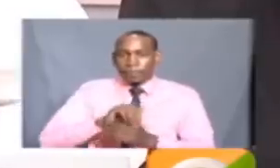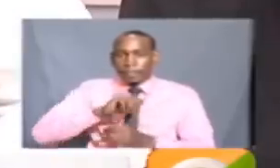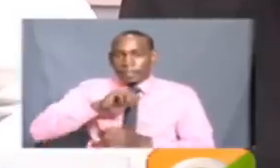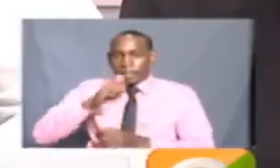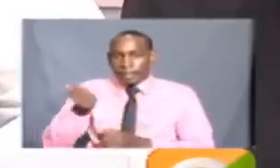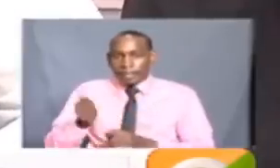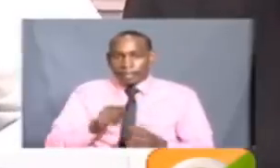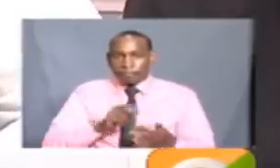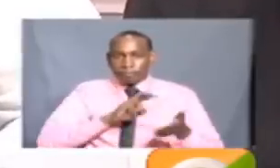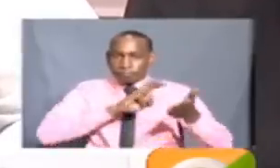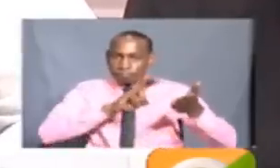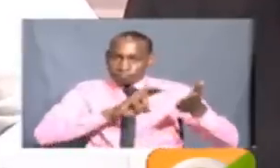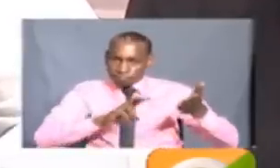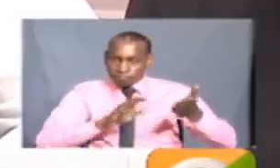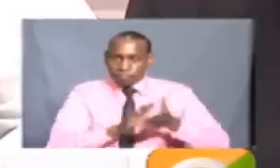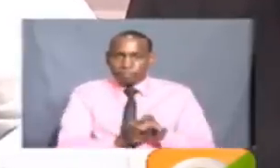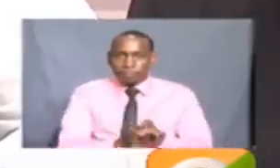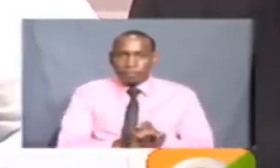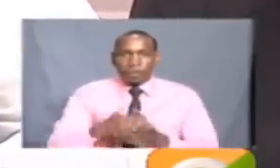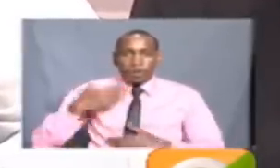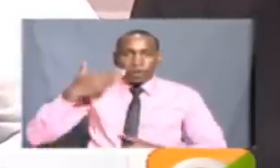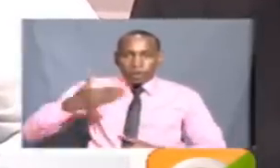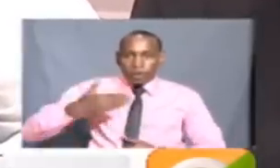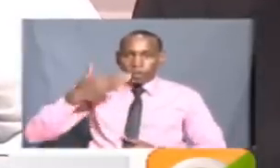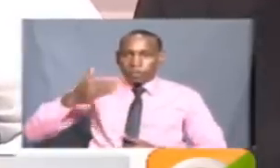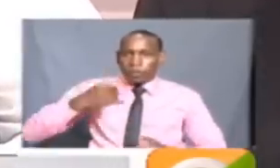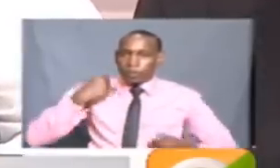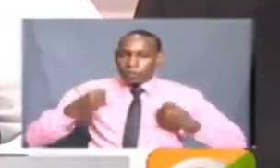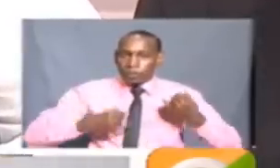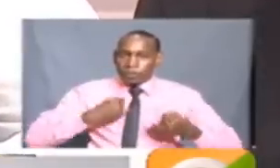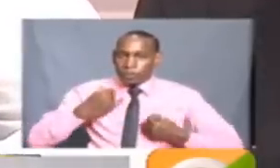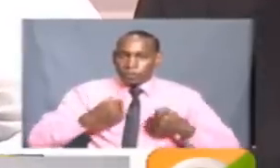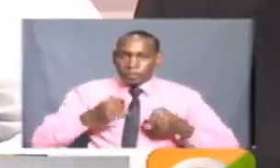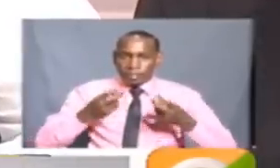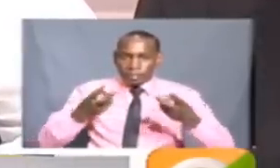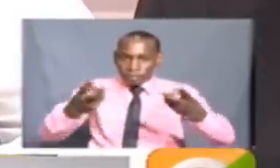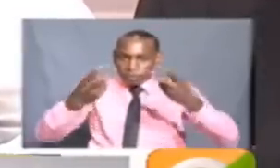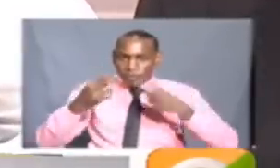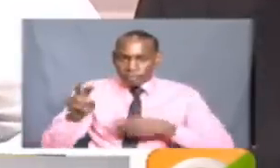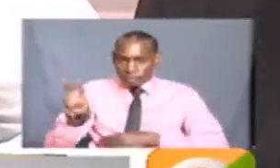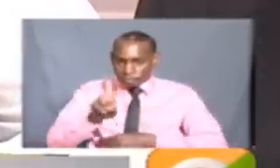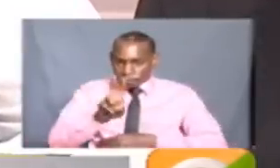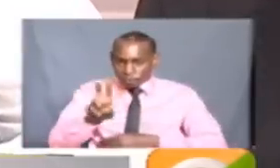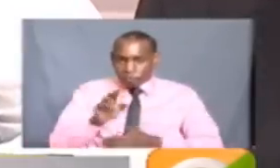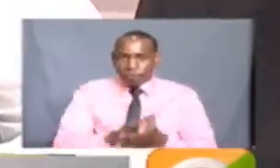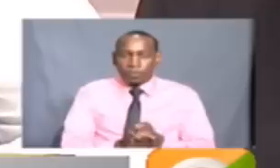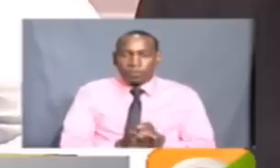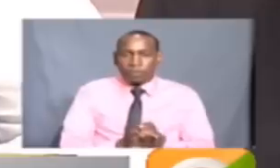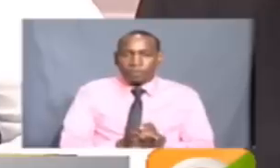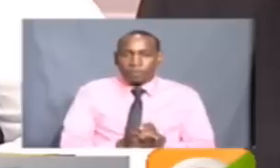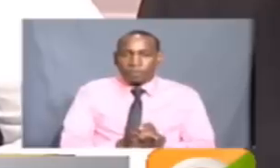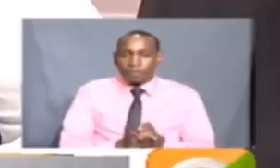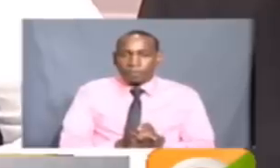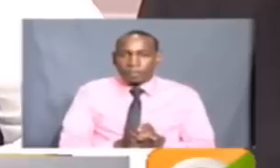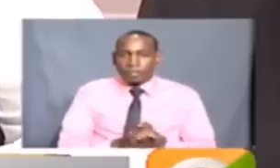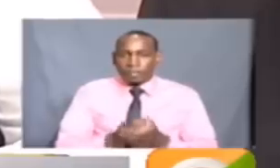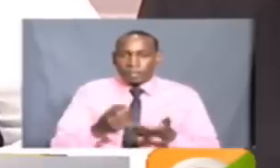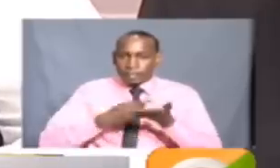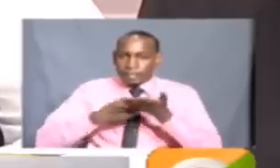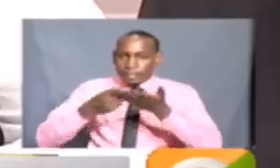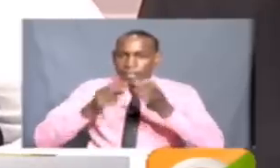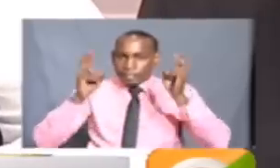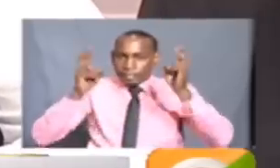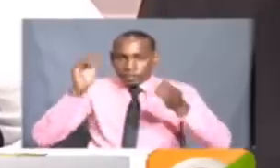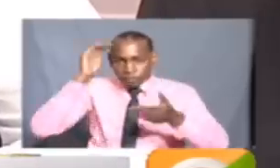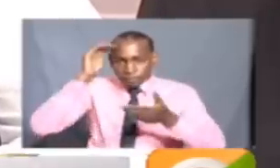Jakakimba says, always a pleasure listening to the two gurus. Thank you, fairly Silas. Fairly deep on issues they believe